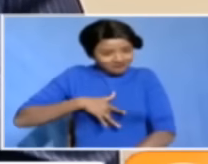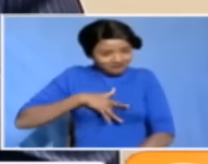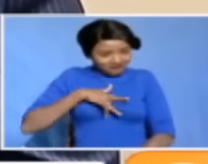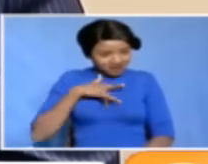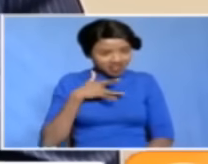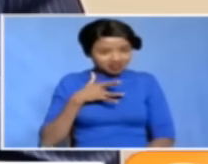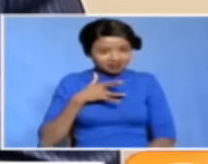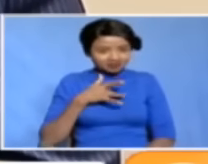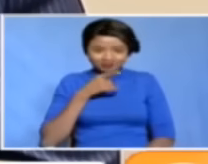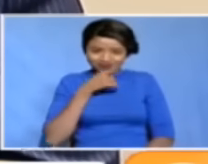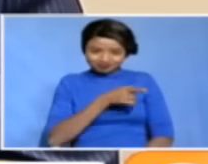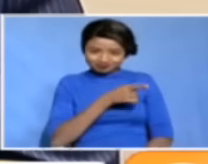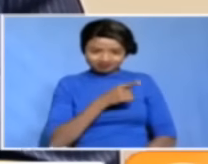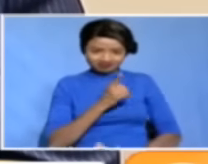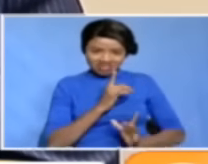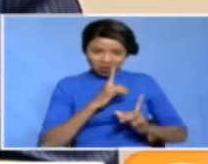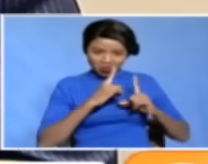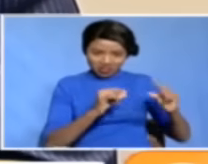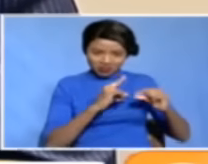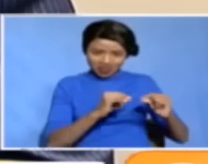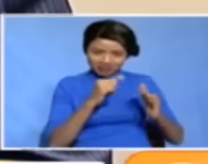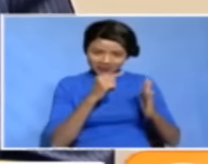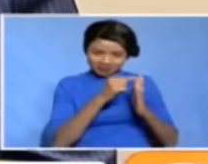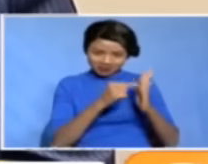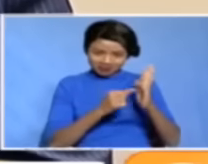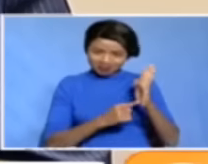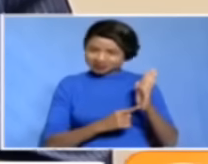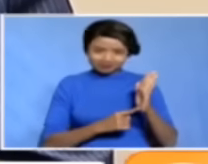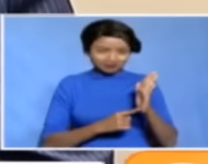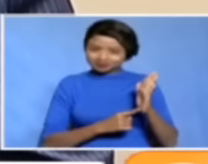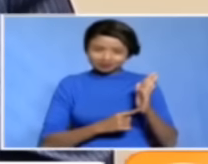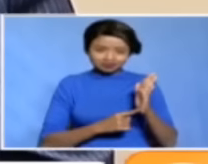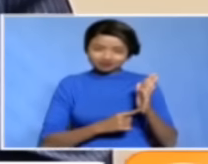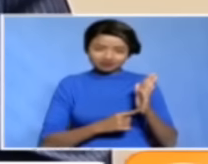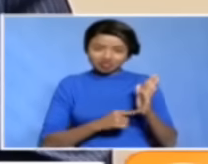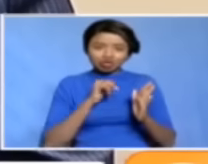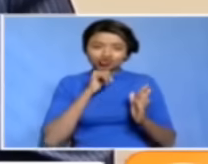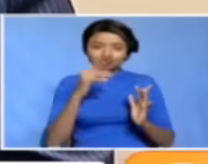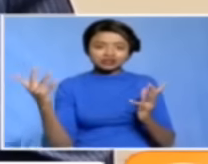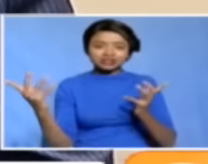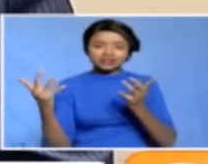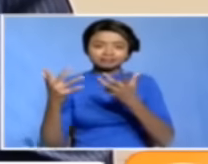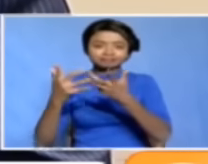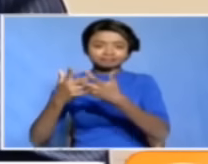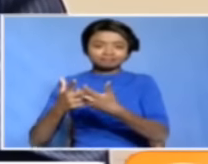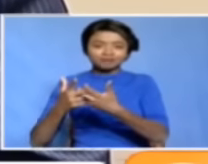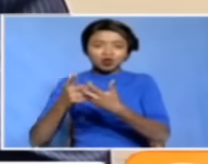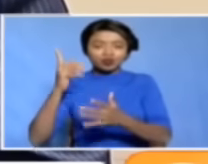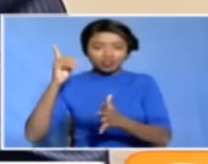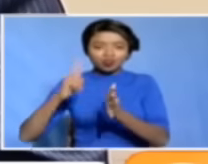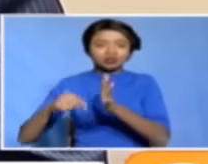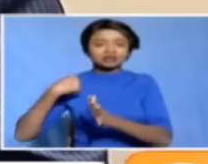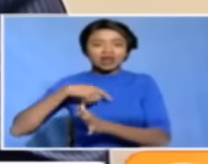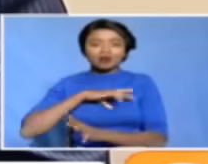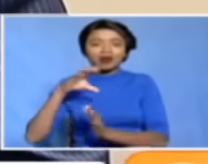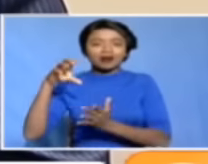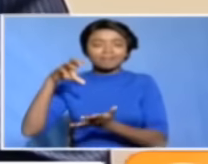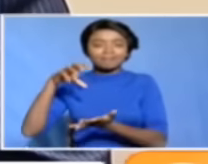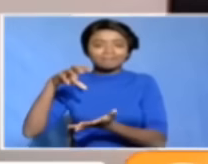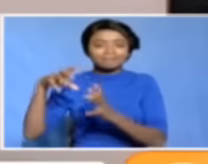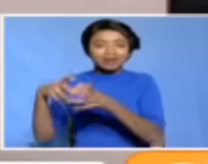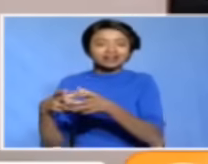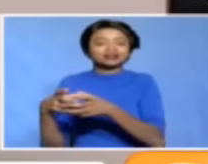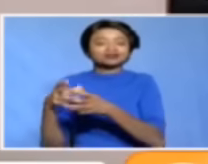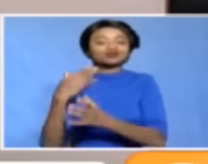the utterances of Honorable David Murathe were not in tandem with what our party stands for. So